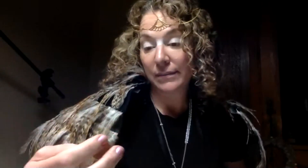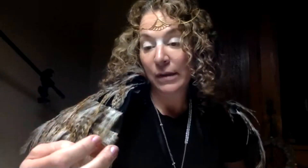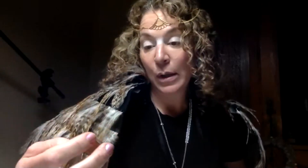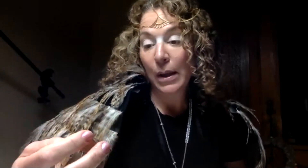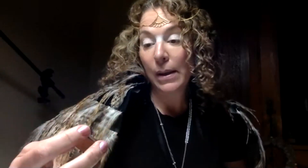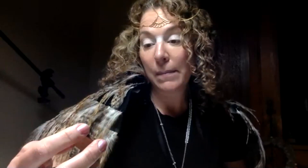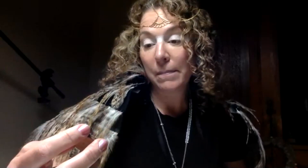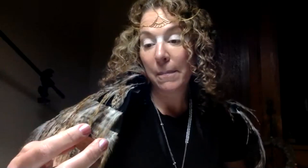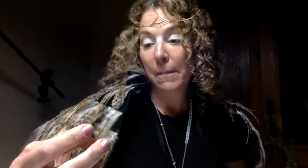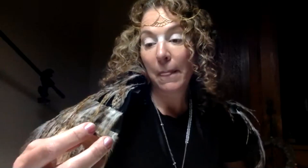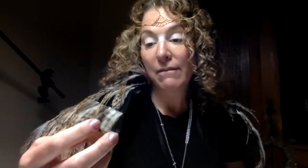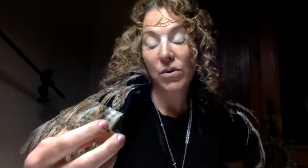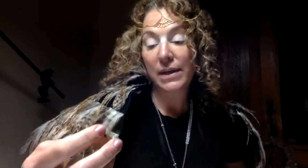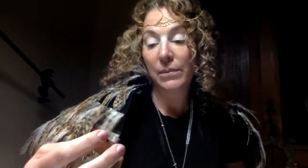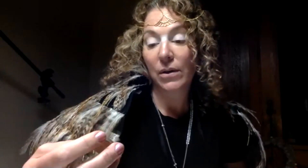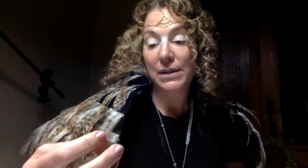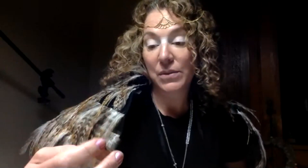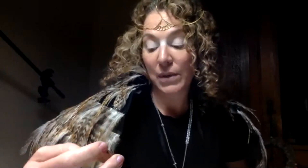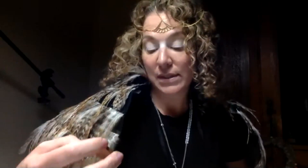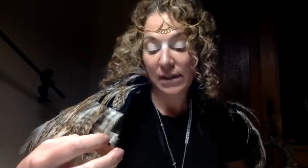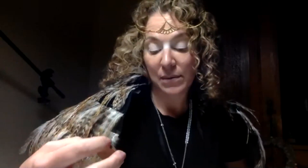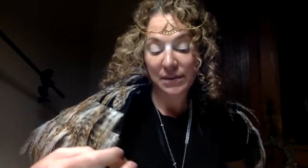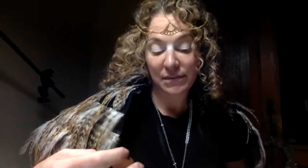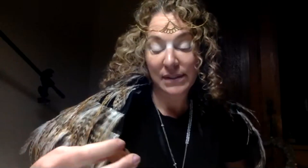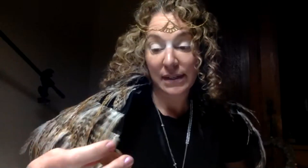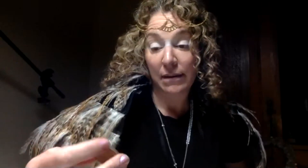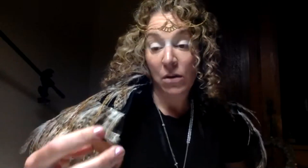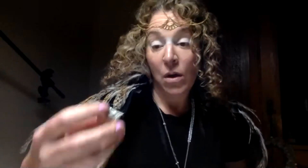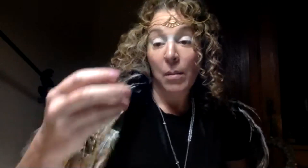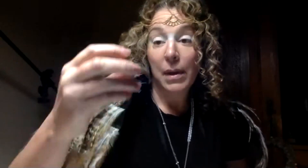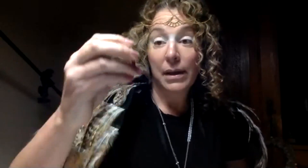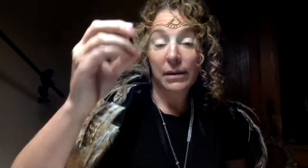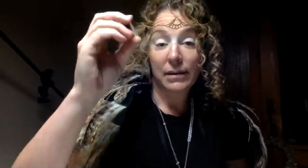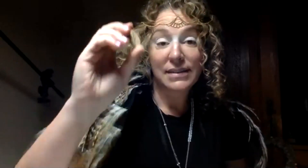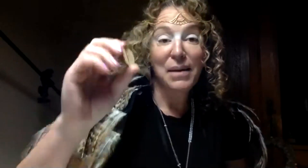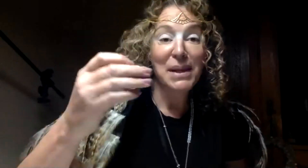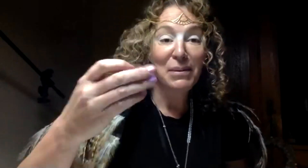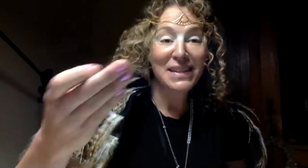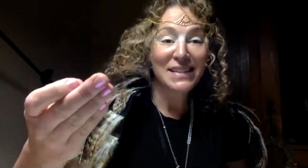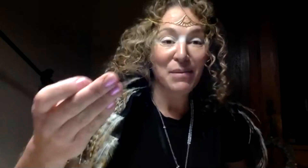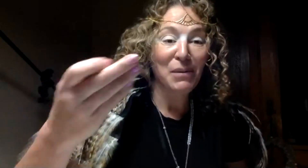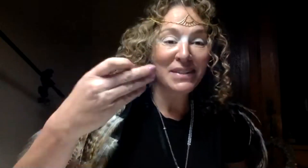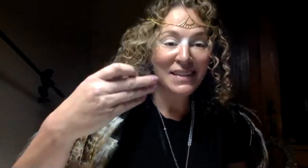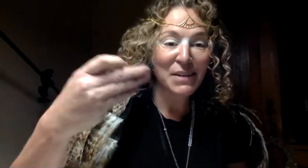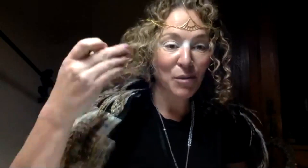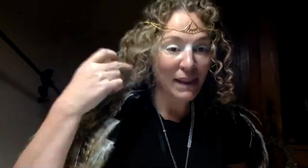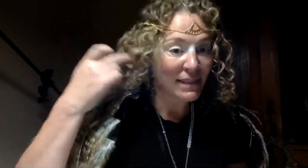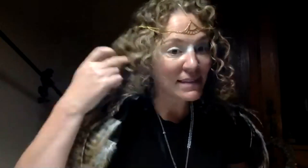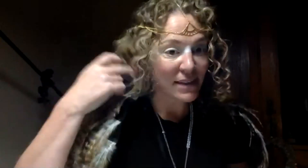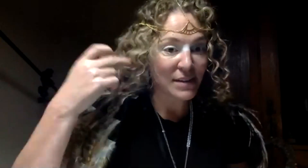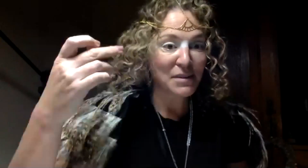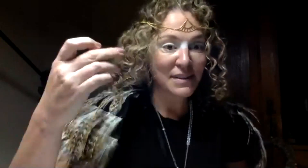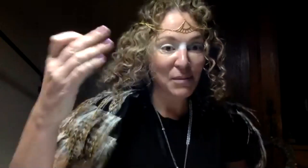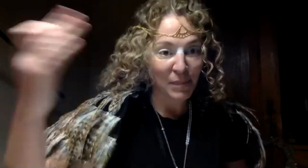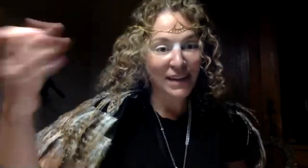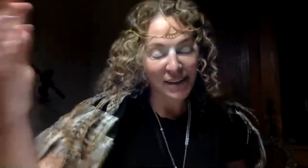talking. I have no idea what your question was because I wasn't listening. But because I was listening, but I wasn't listening with these